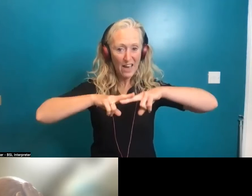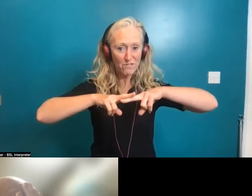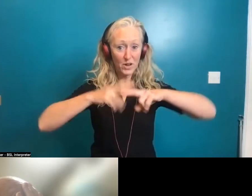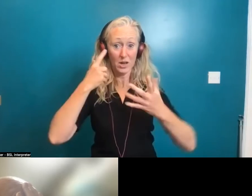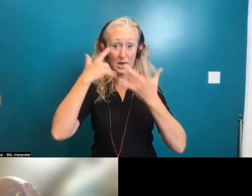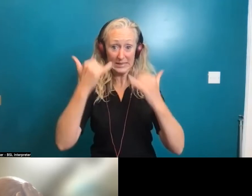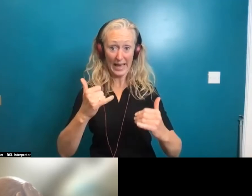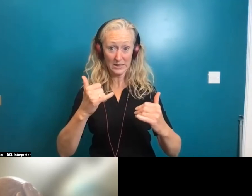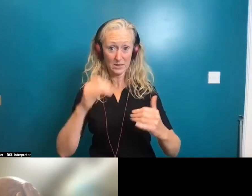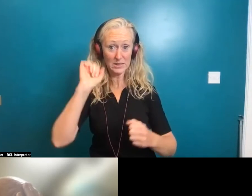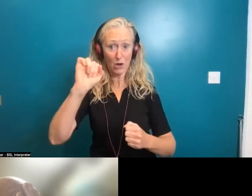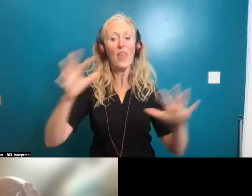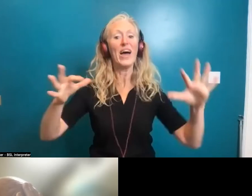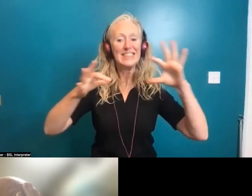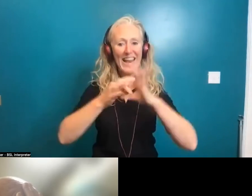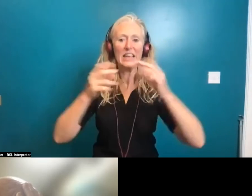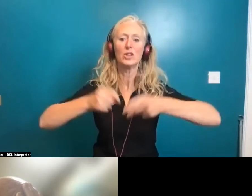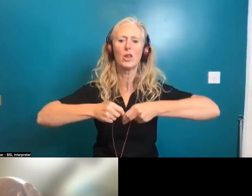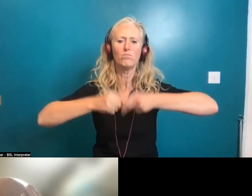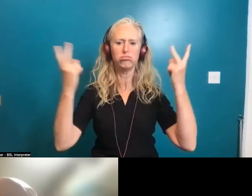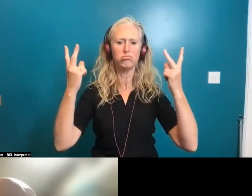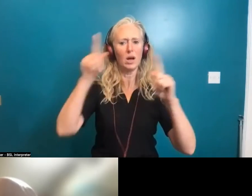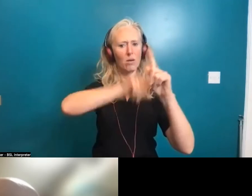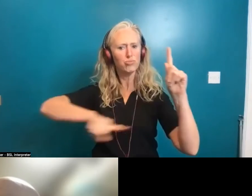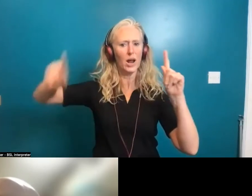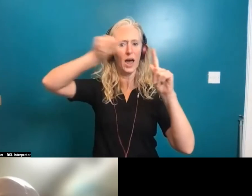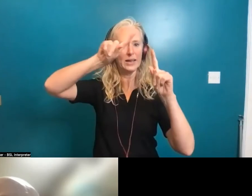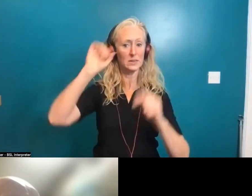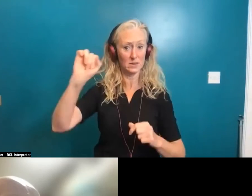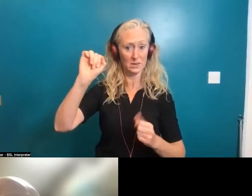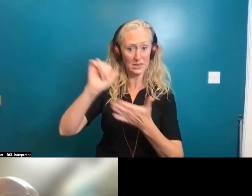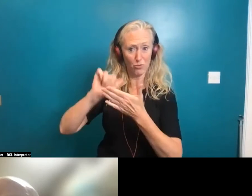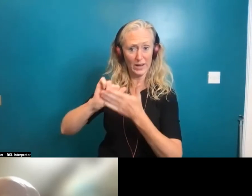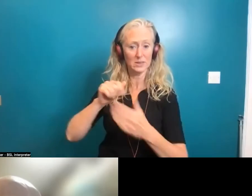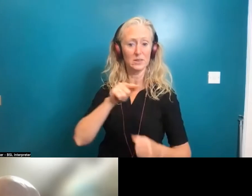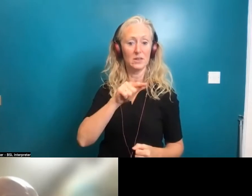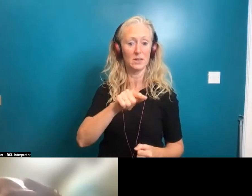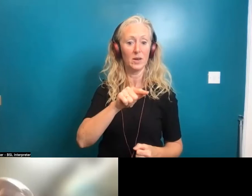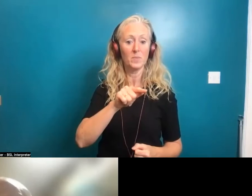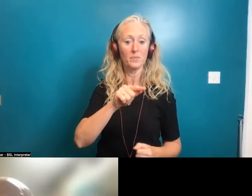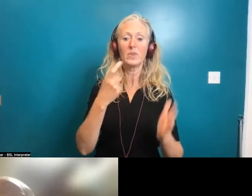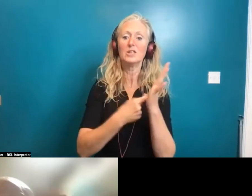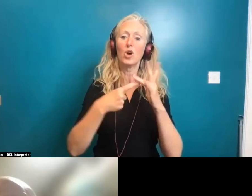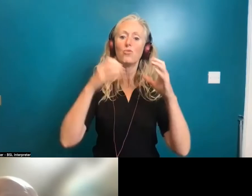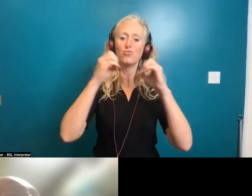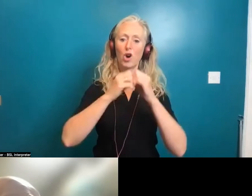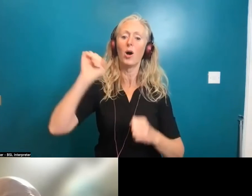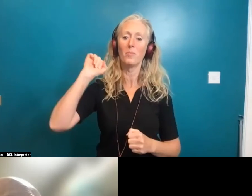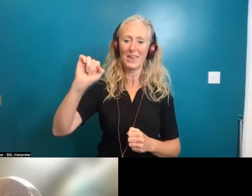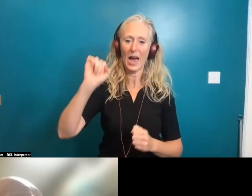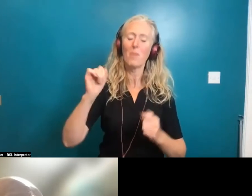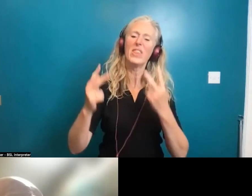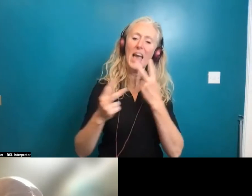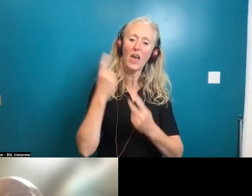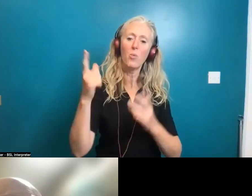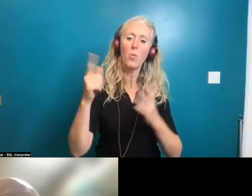that's an important test to try and have on regular testing. Yeah. That's an OCT. So the other one where we flip the retina on its side,